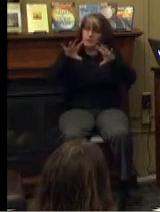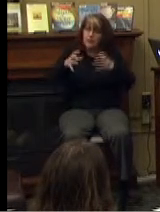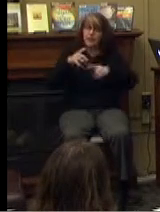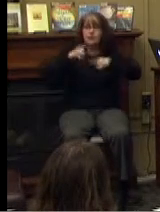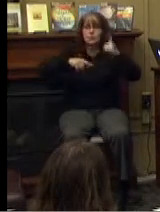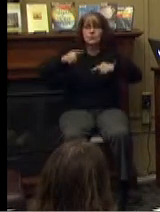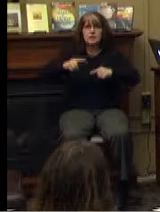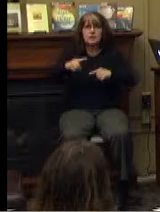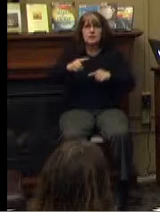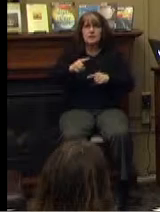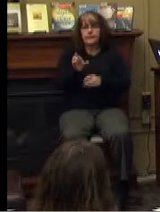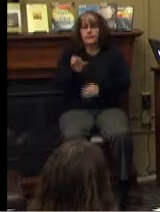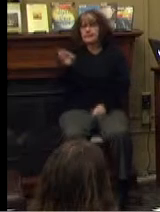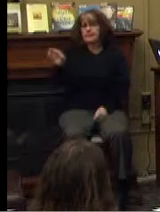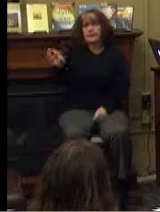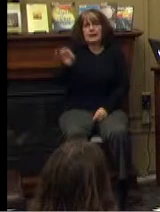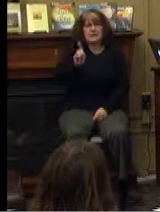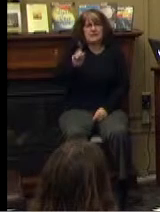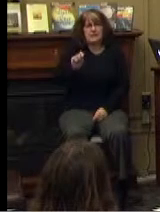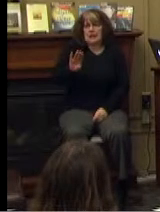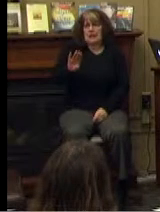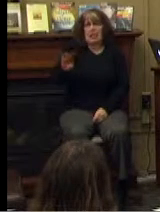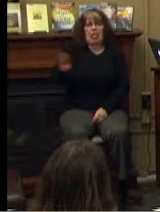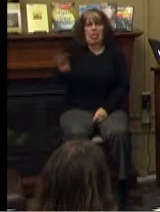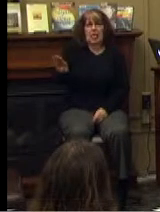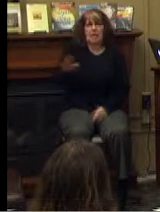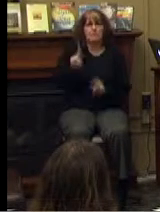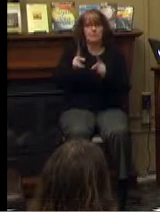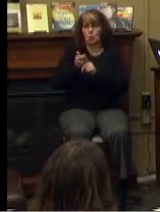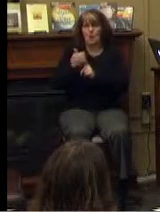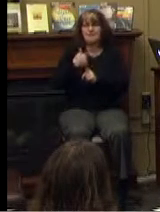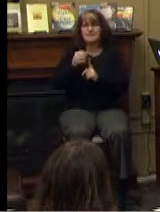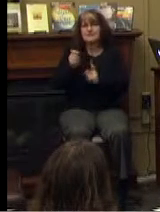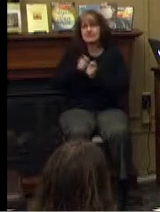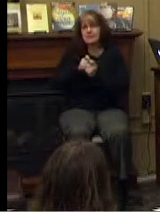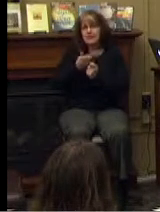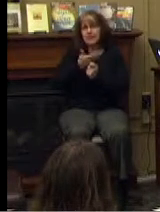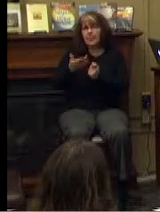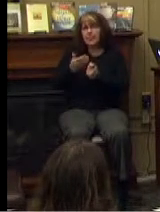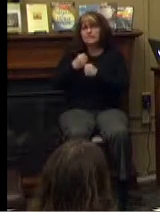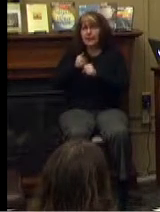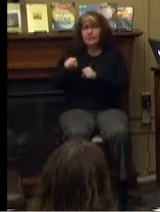a little box that you put people with specific things that make them different.